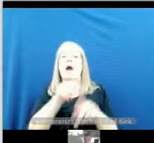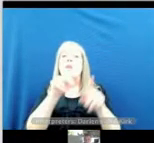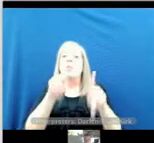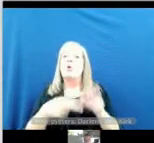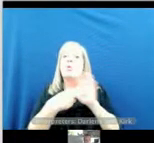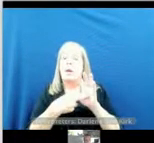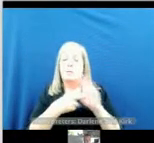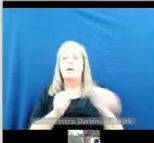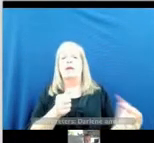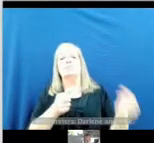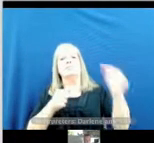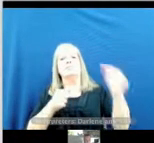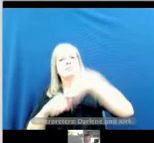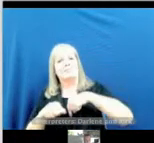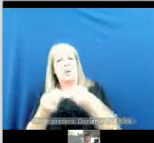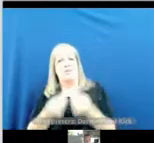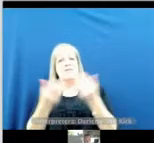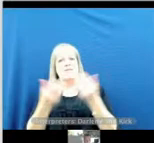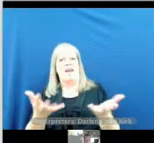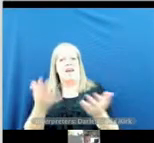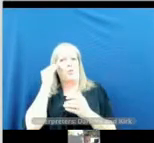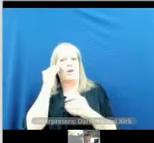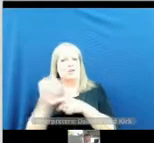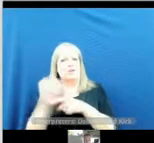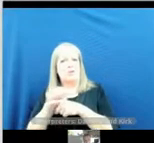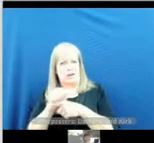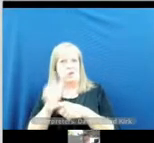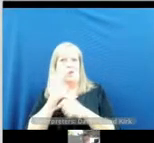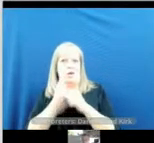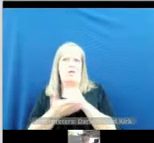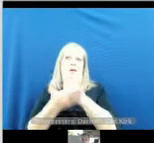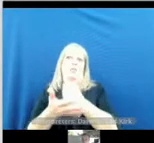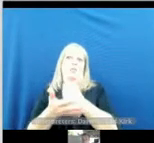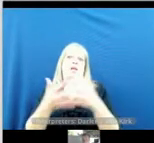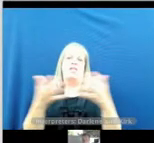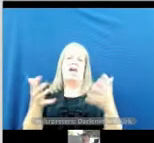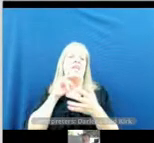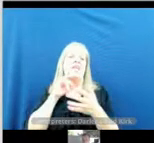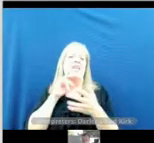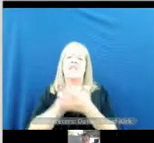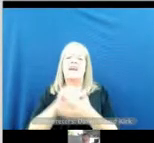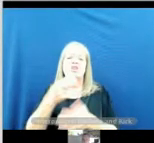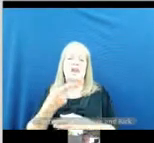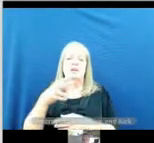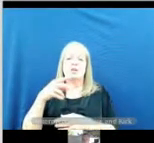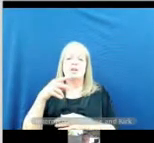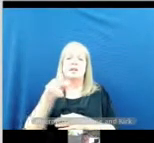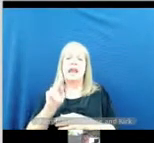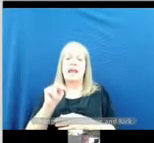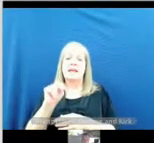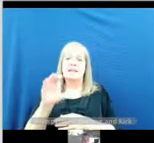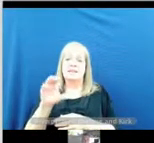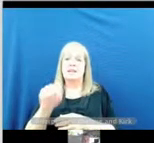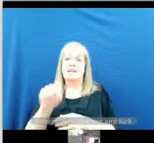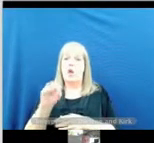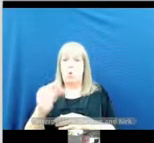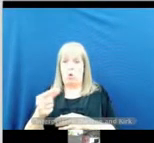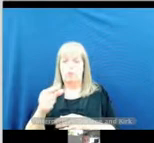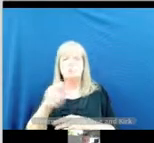be extremely helpful for you. And their website is just hknc.org, and you can find your regional rep